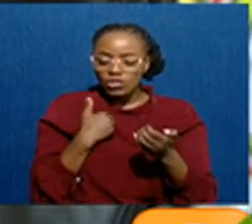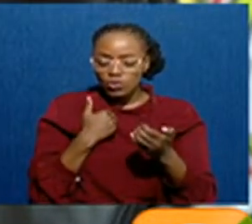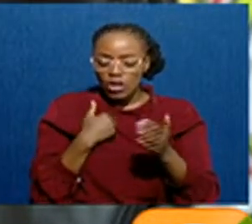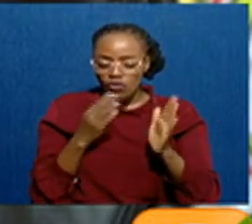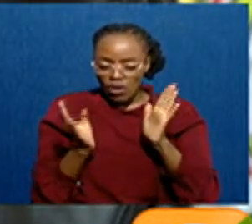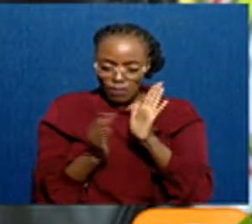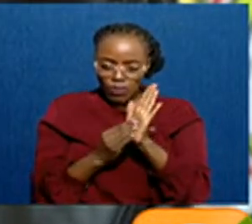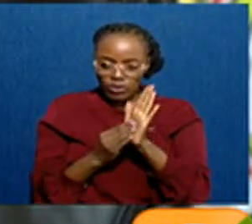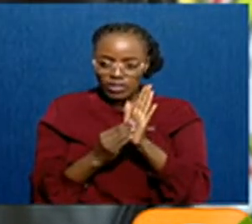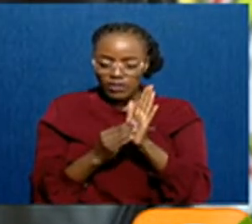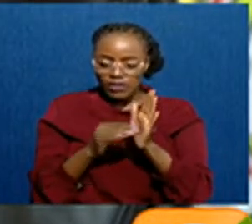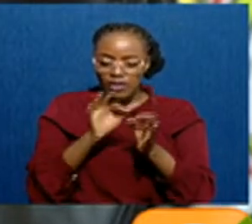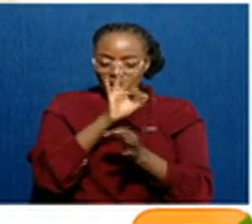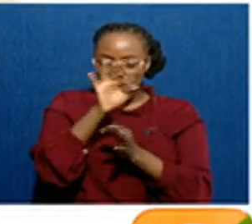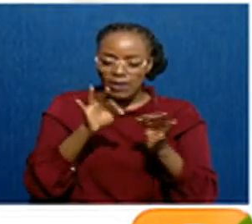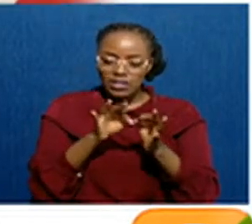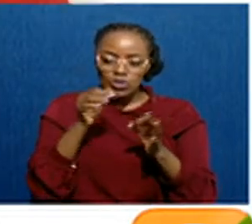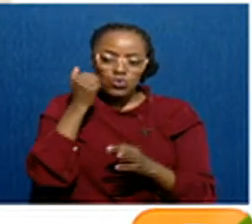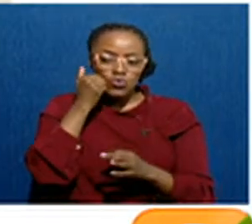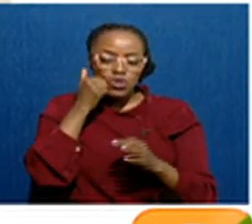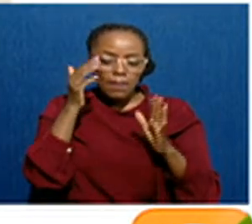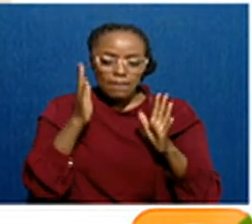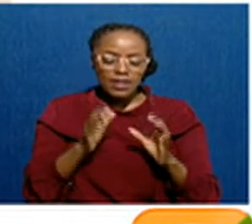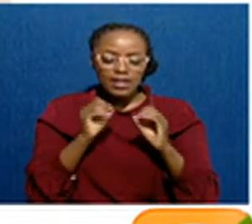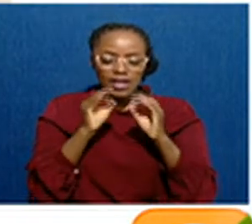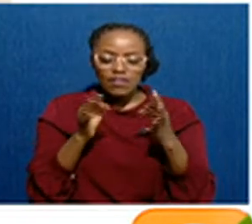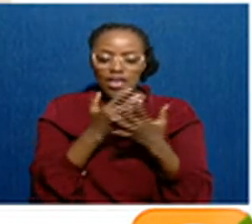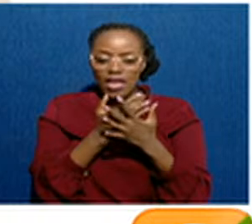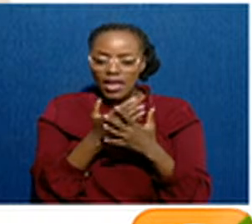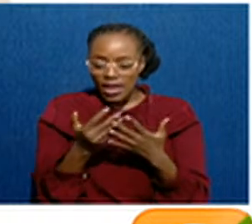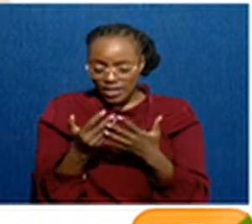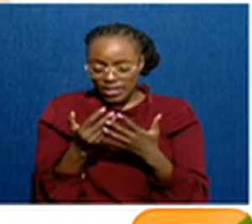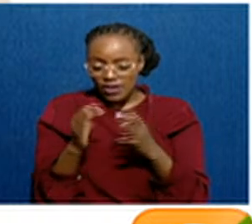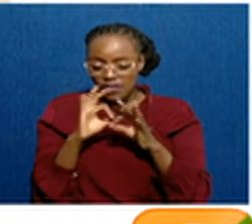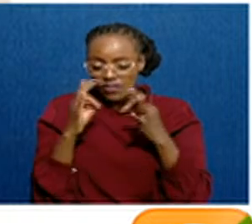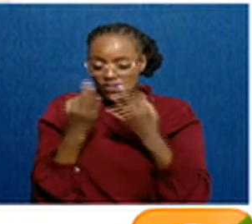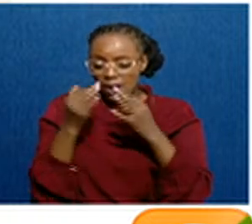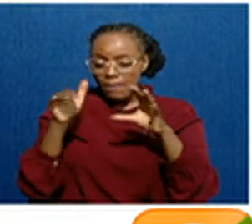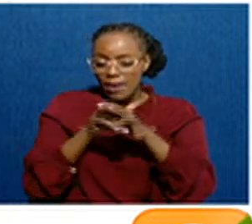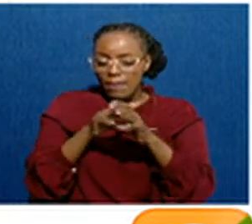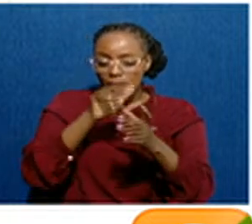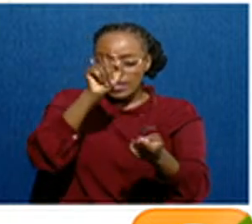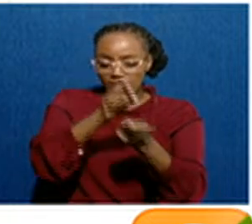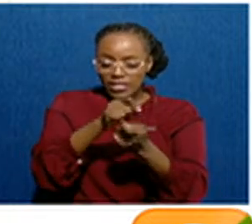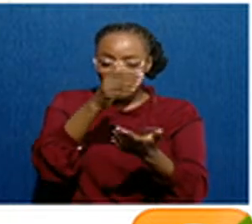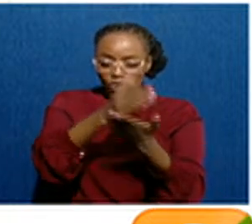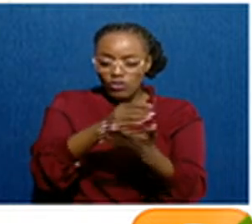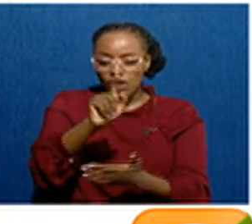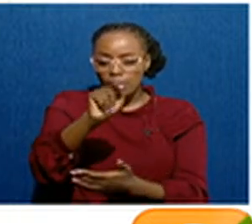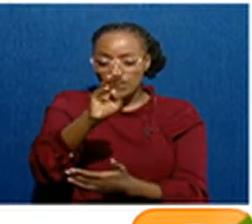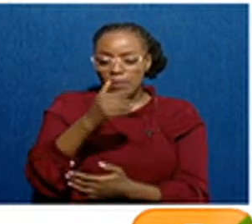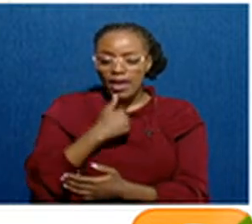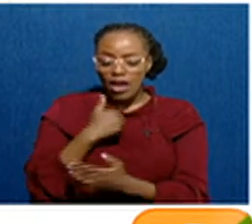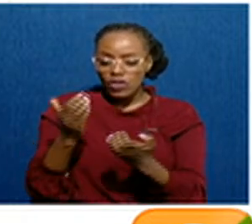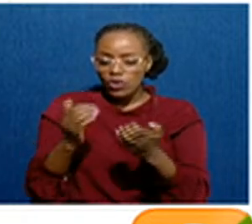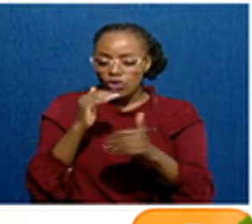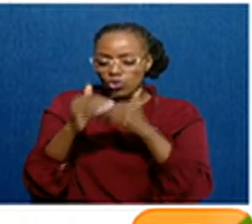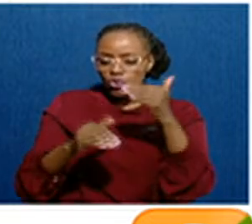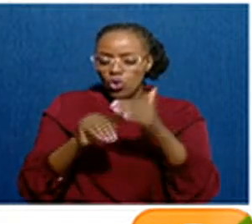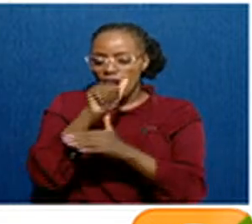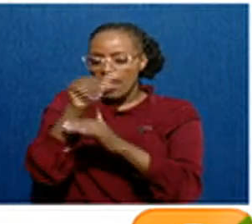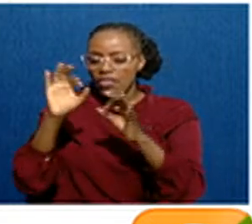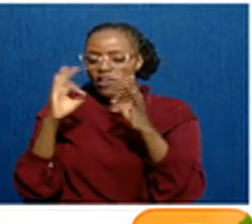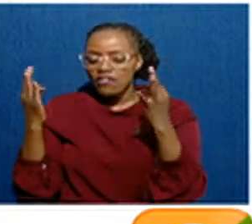this particular patient. If any member of the household is diagnosed with TB, it is a requirement that all other